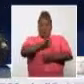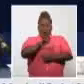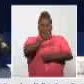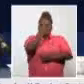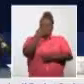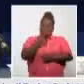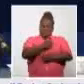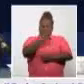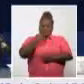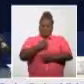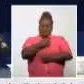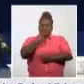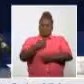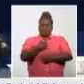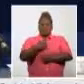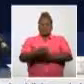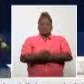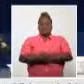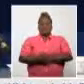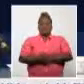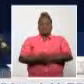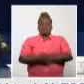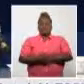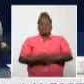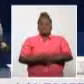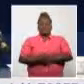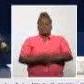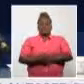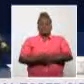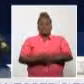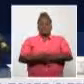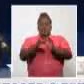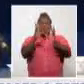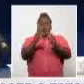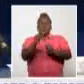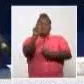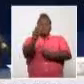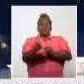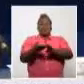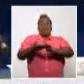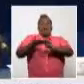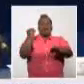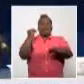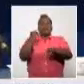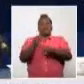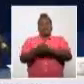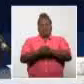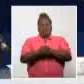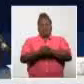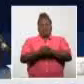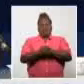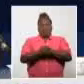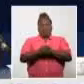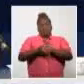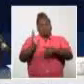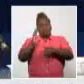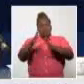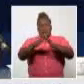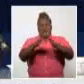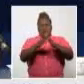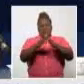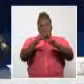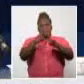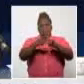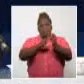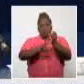I have also been asked about the discharges that have been made by province. I'm